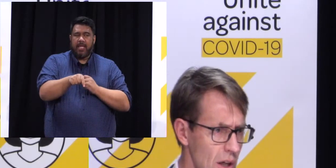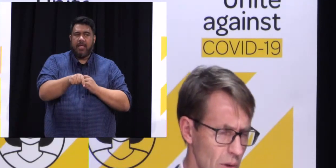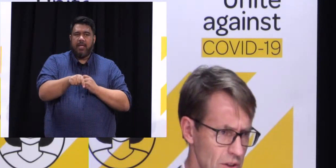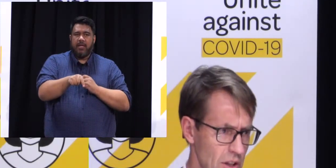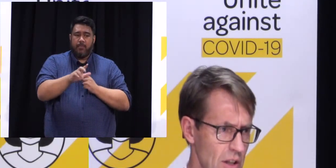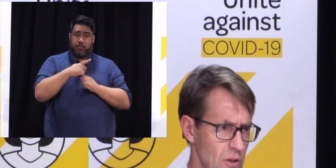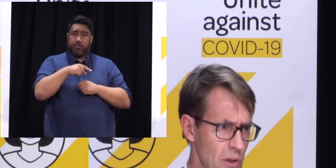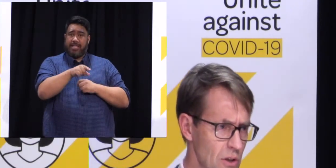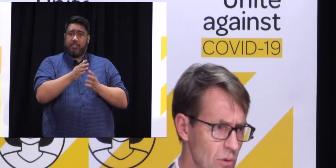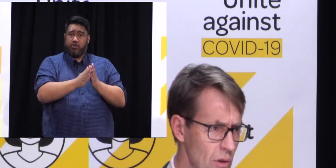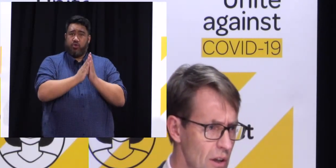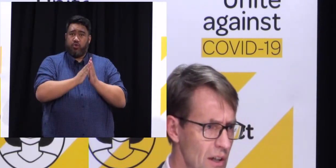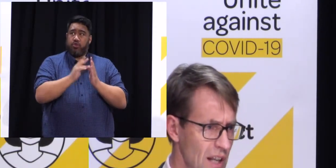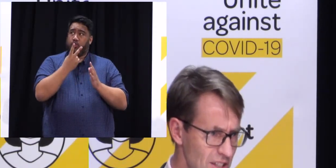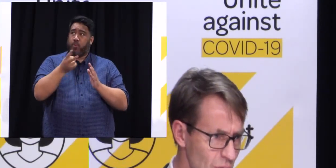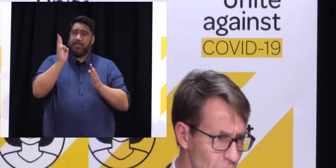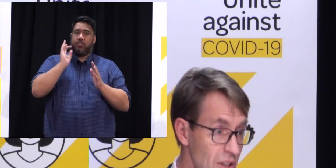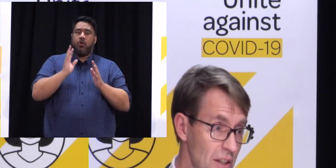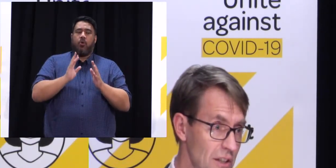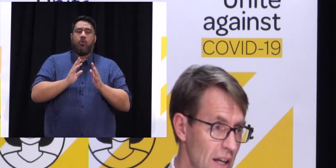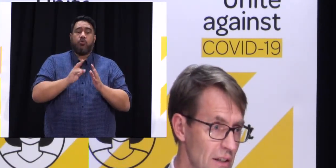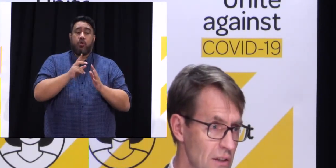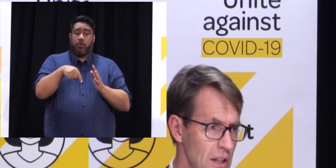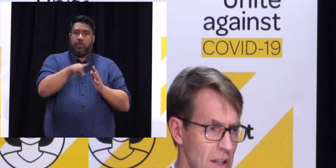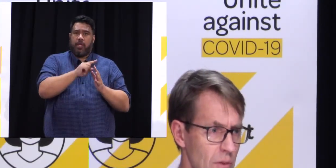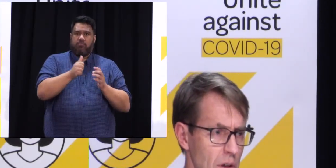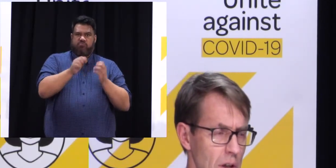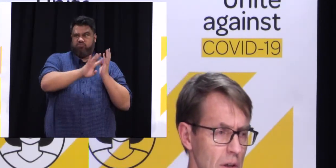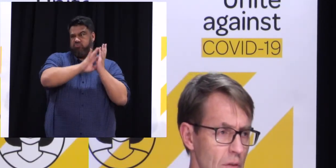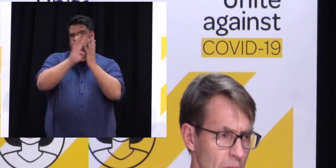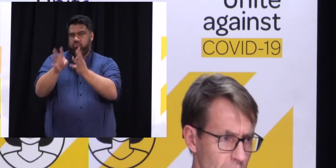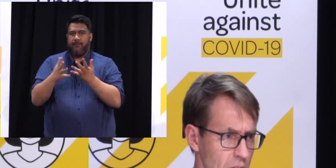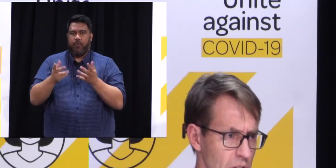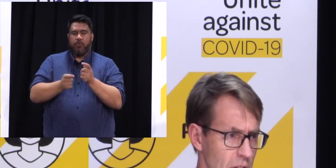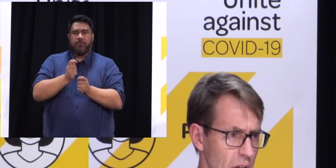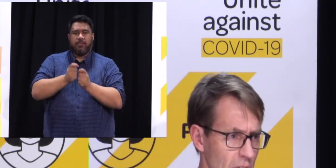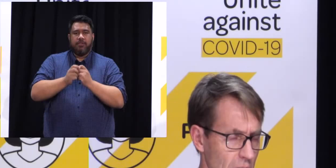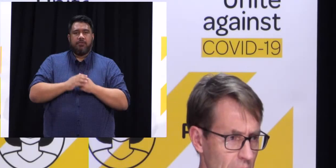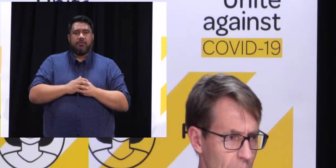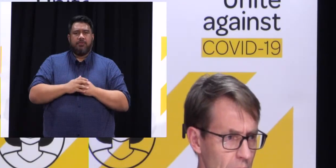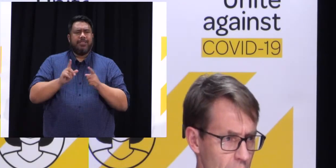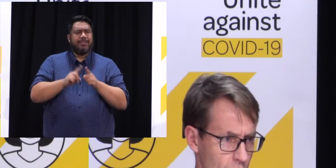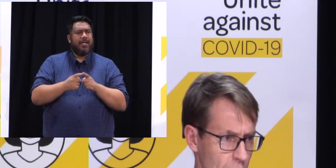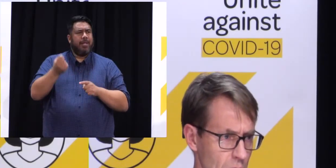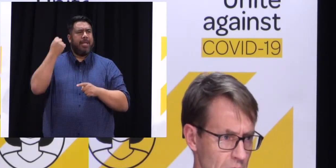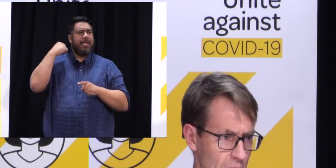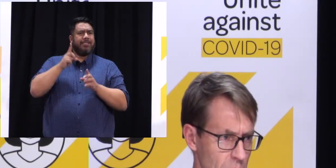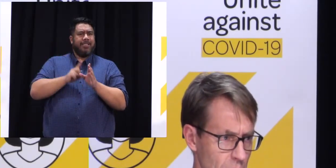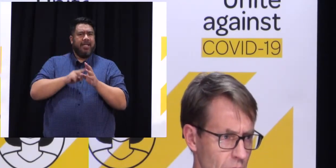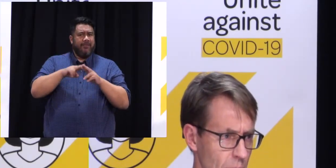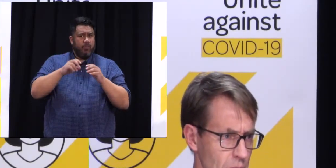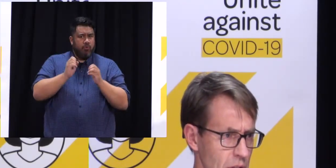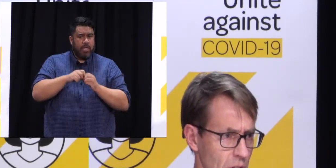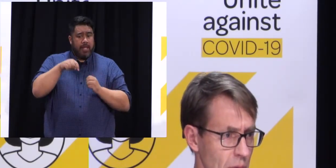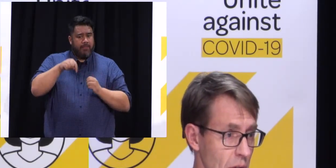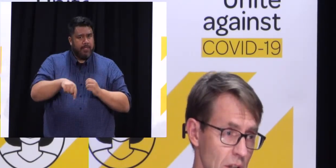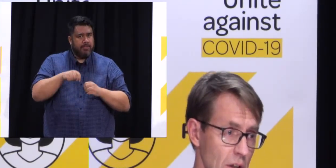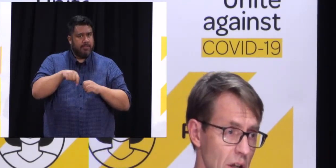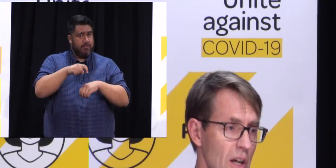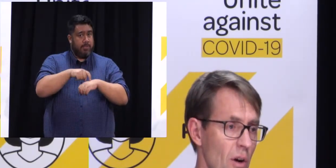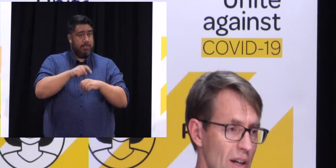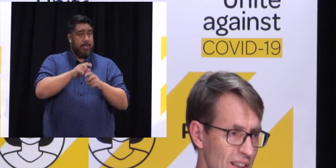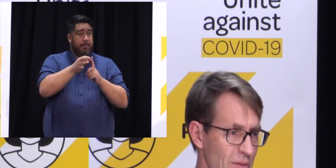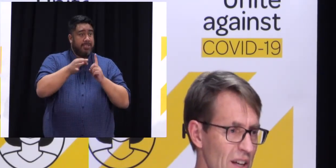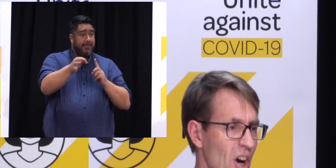So once again, as we saw last August and indeed even in February this year, very good engagement from the Pacific community,